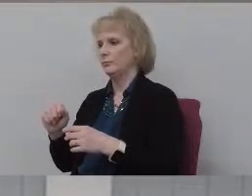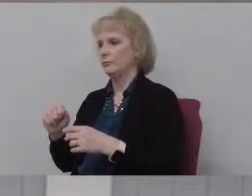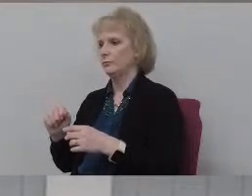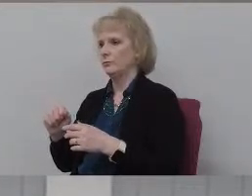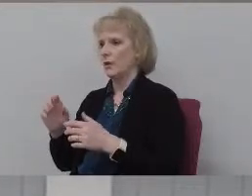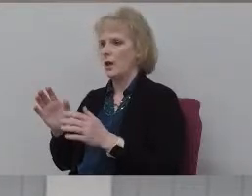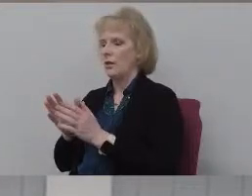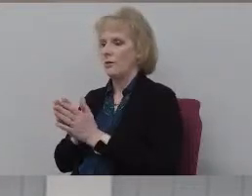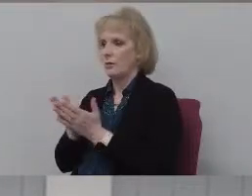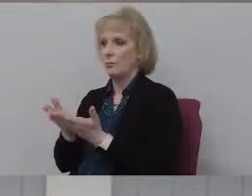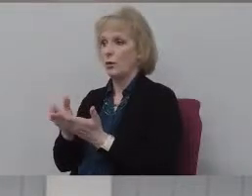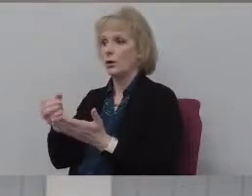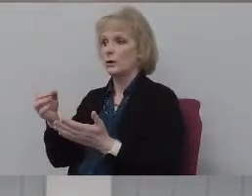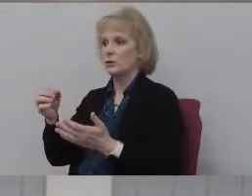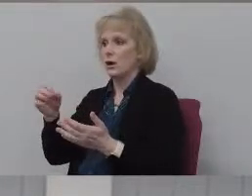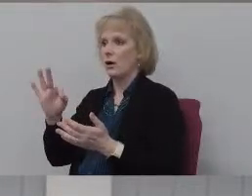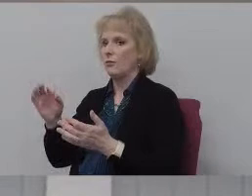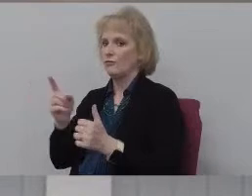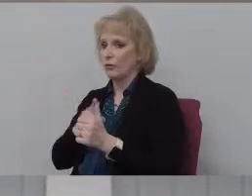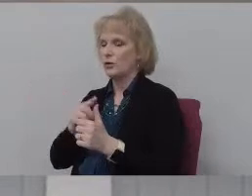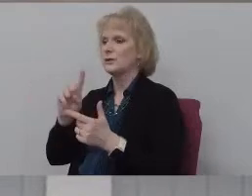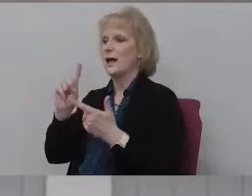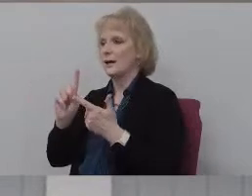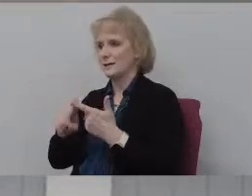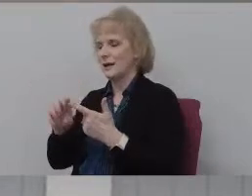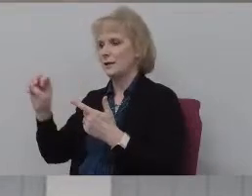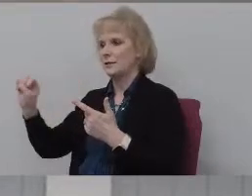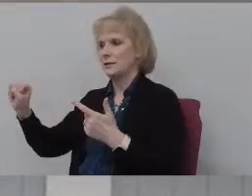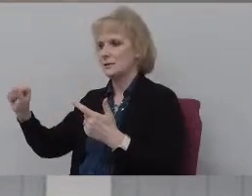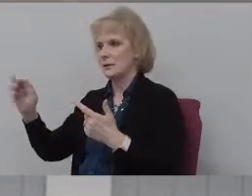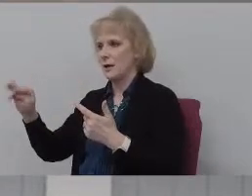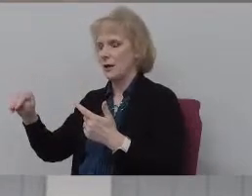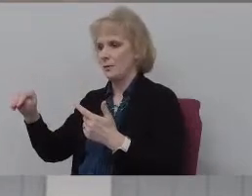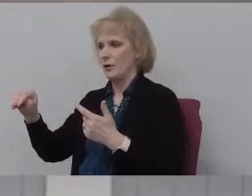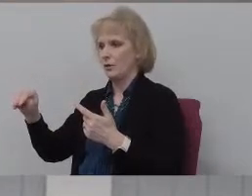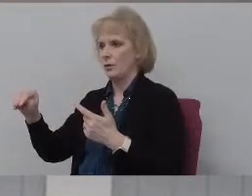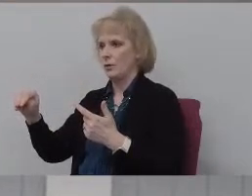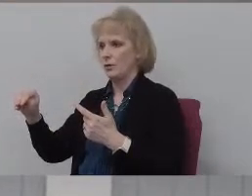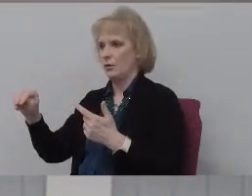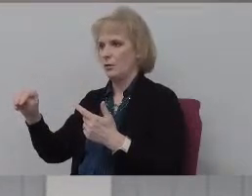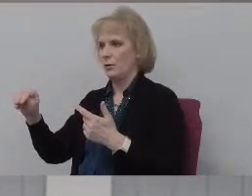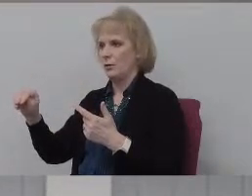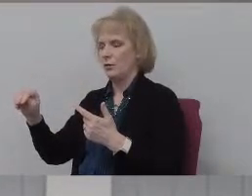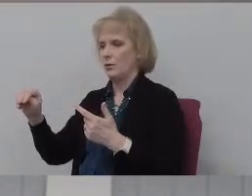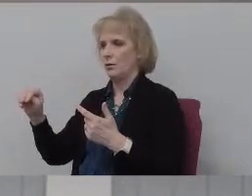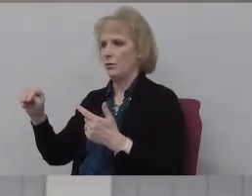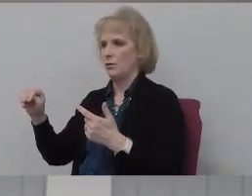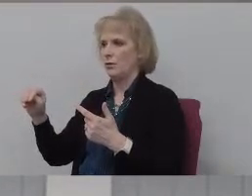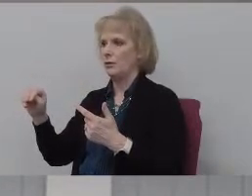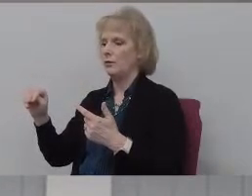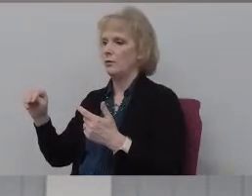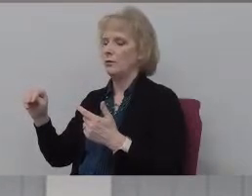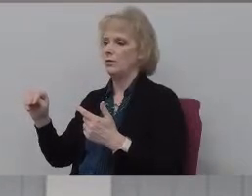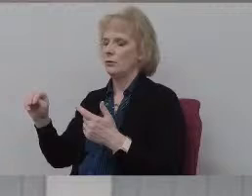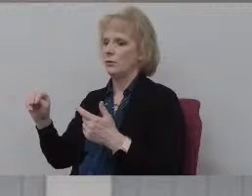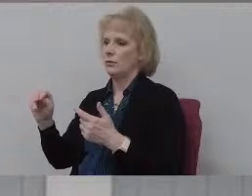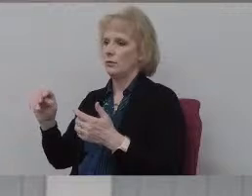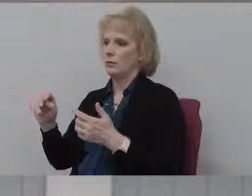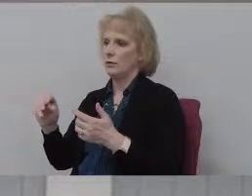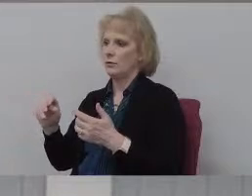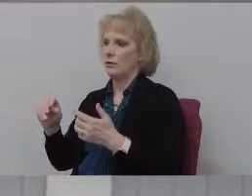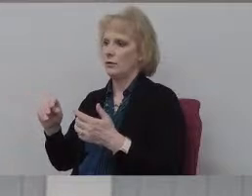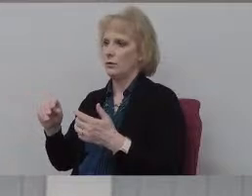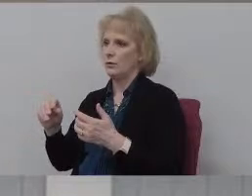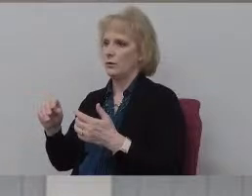of 1 and 2 Samuel, the author, they're 1 and 2 Samuel are titled 1 and 2 Samuel after